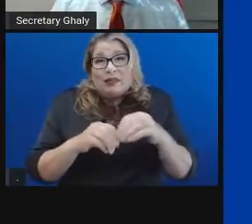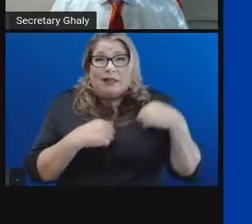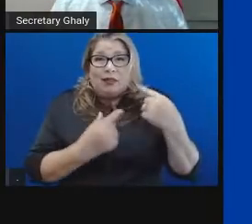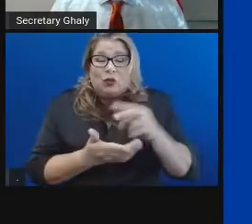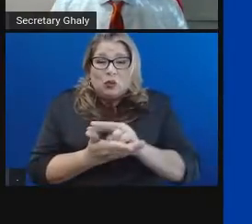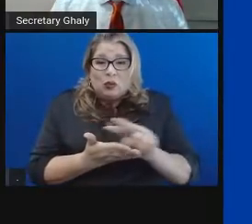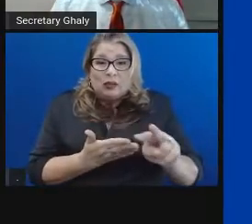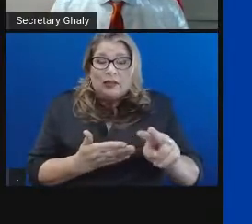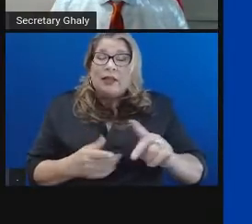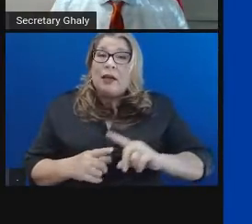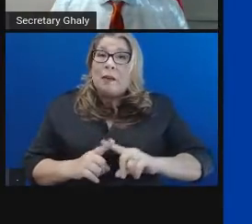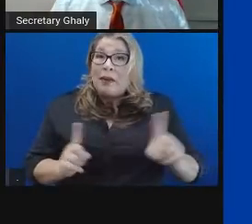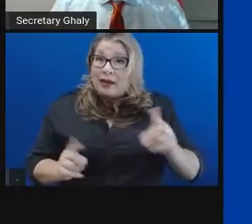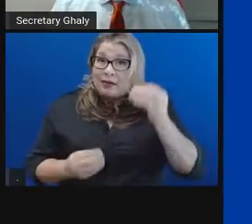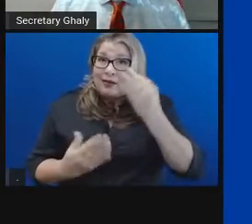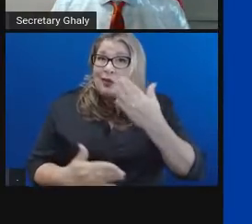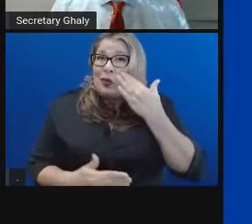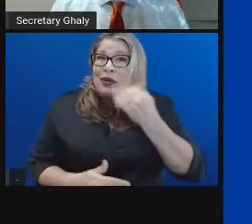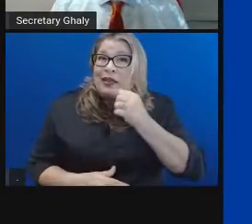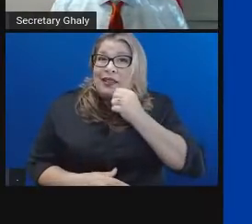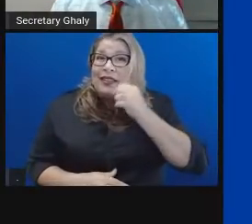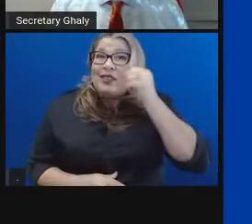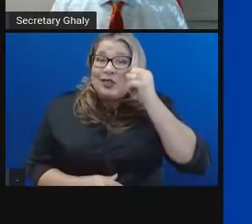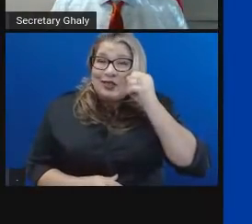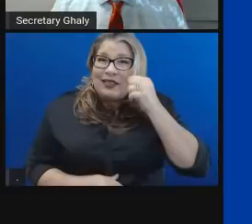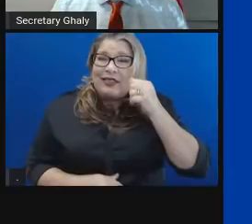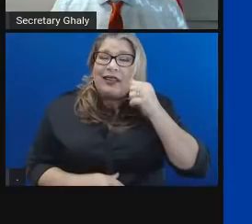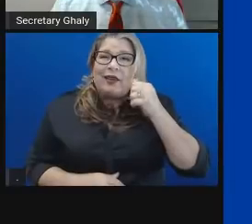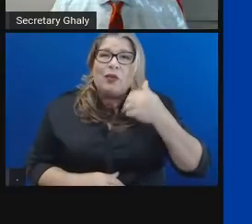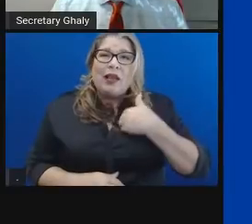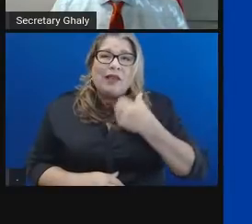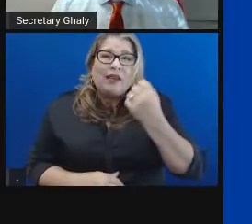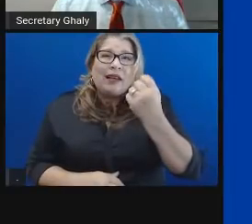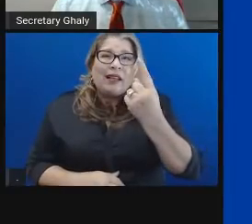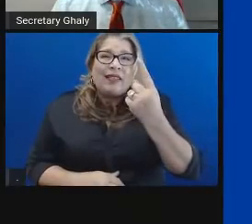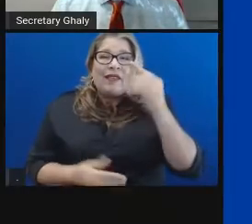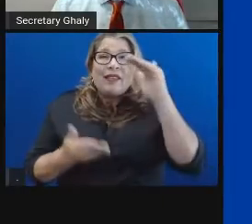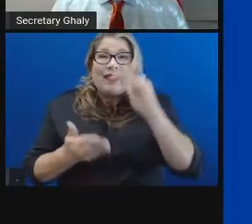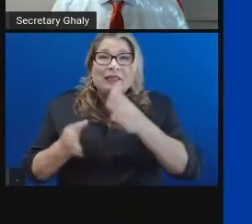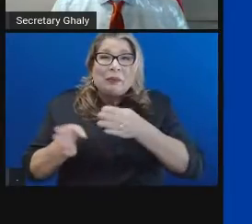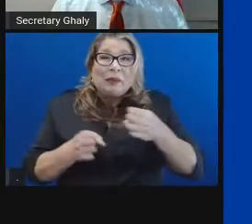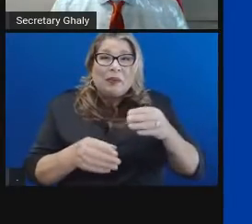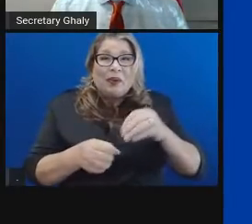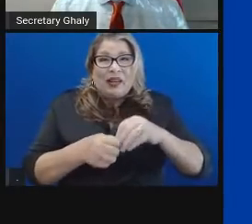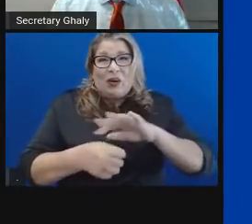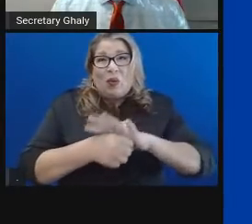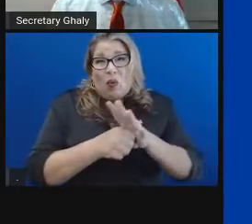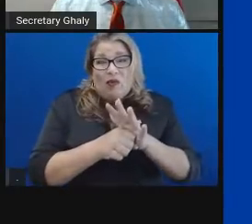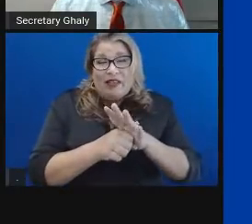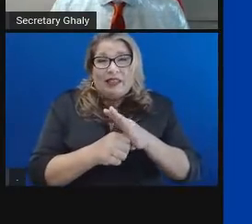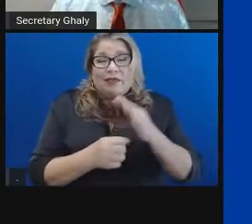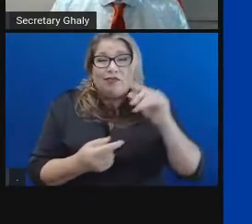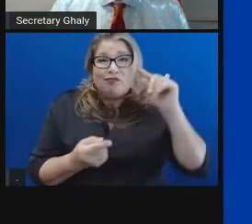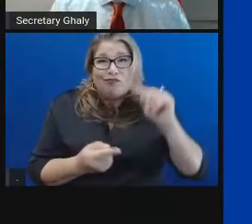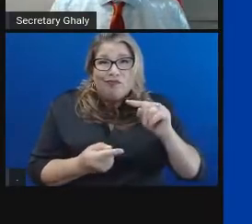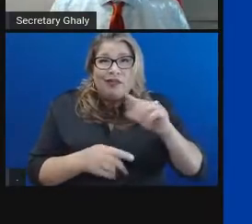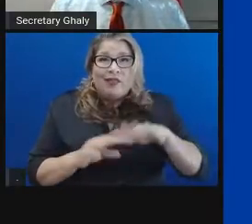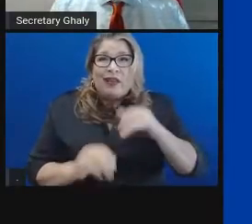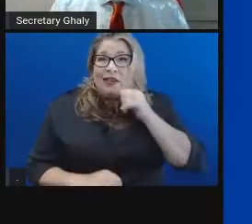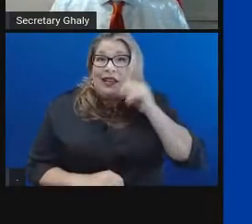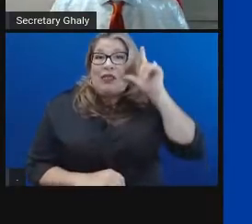reported 11 fewer individuals in our ICUs across the state for COVID than we did the previous day. Again,